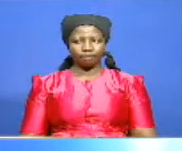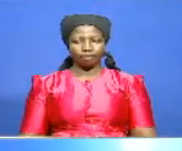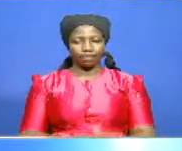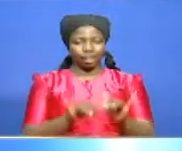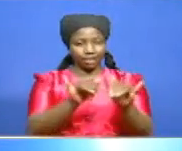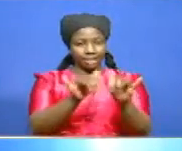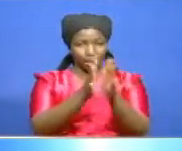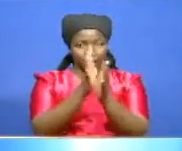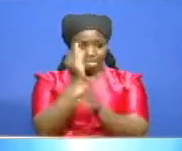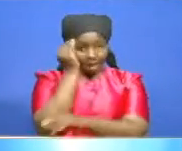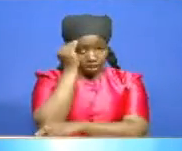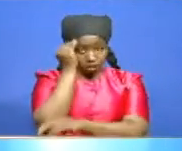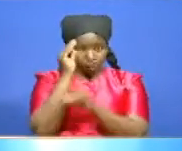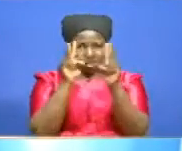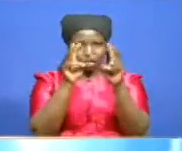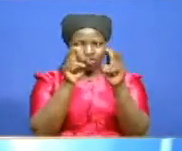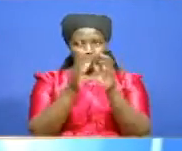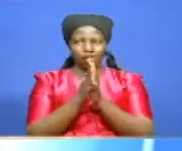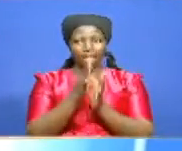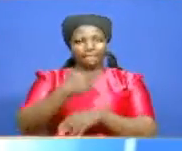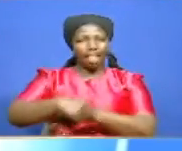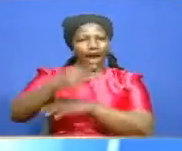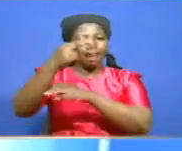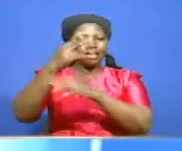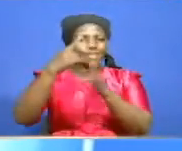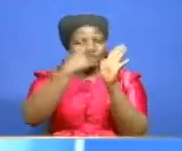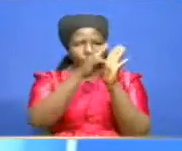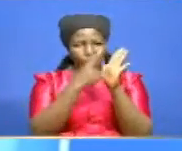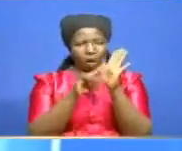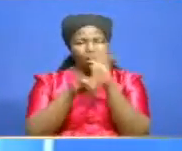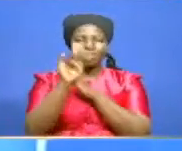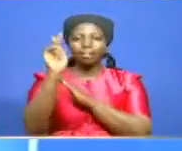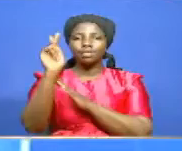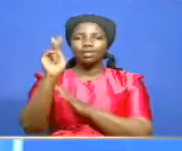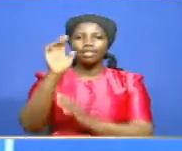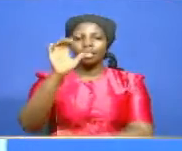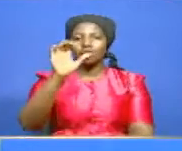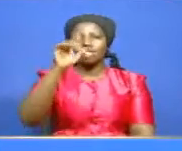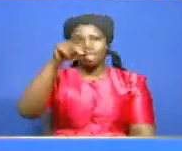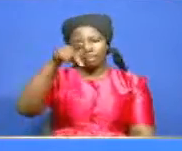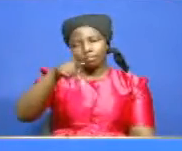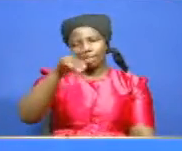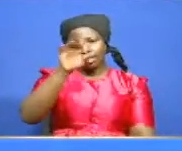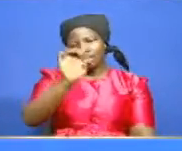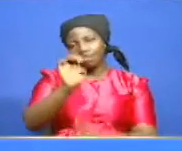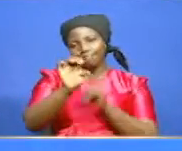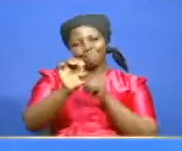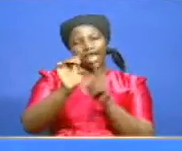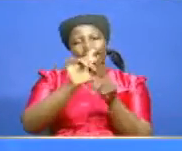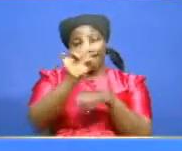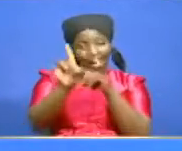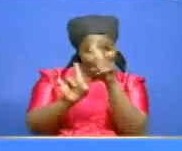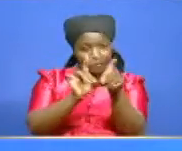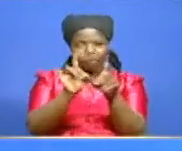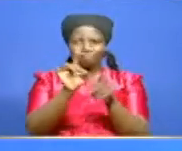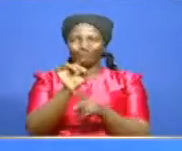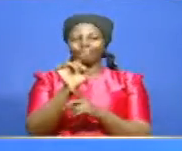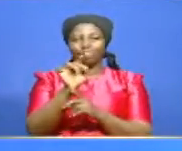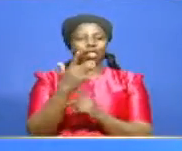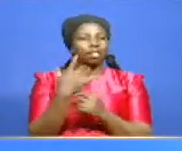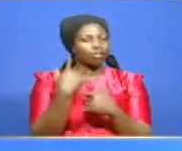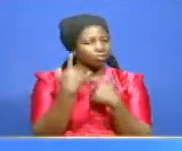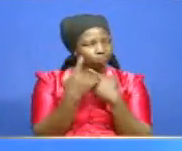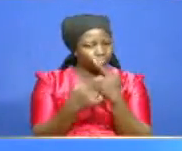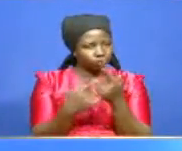Staying with education matters, the highest score in the Kenya Certificate of Primary Education Examination has been on